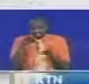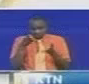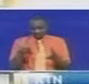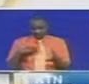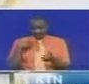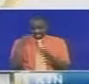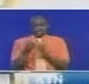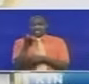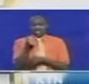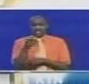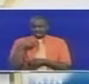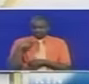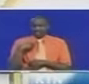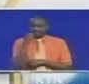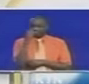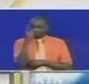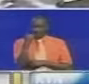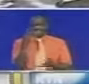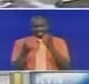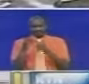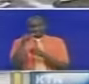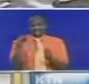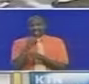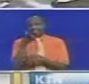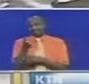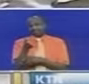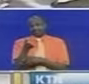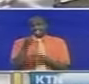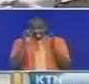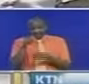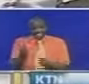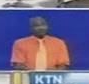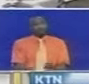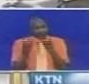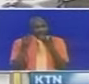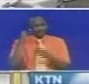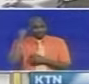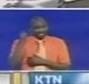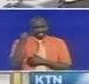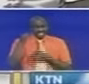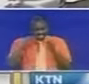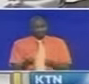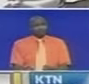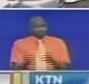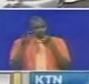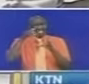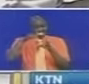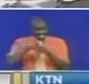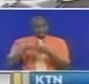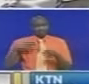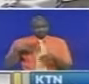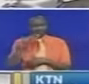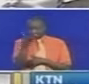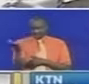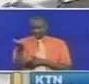dashboard, weighed 51 kilograms. Kama haya mabomu yangeachiliwa ya lipuke kwa mikono ya wananchi,